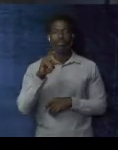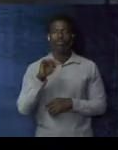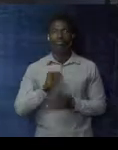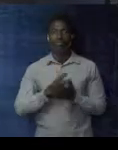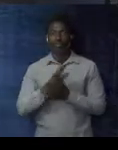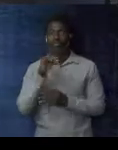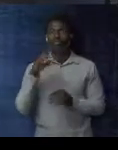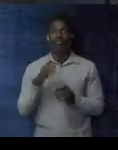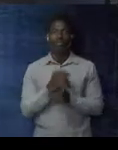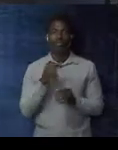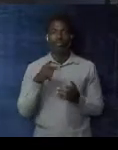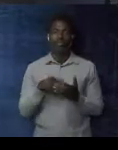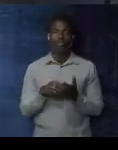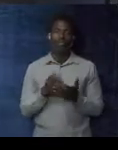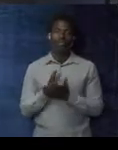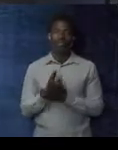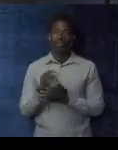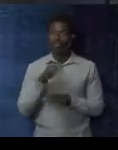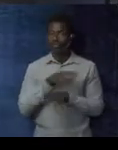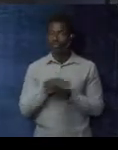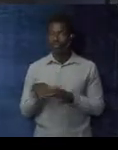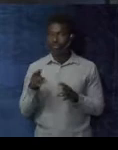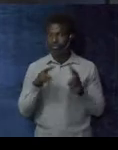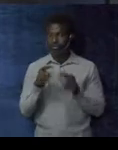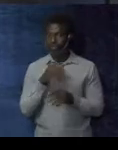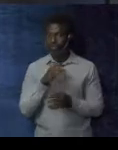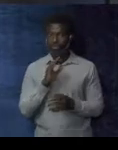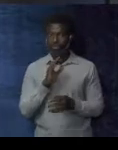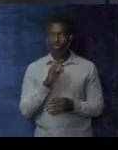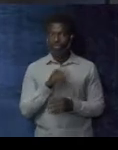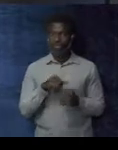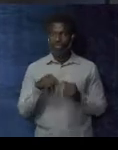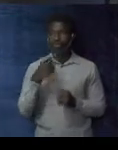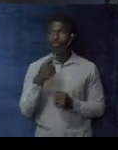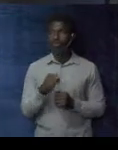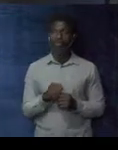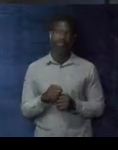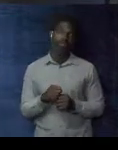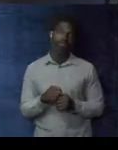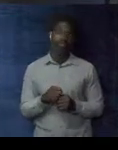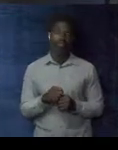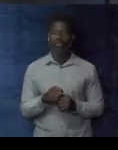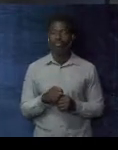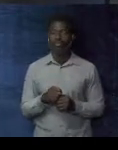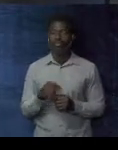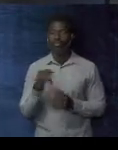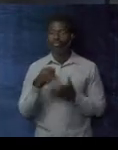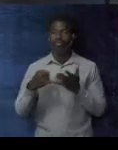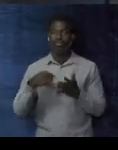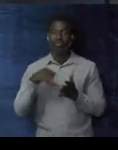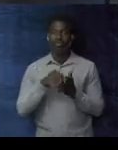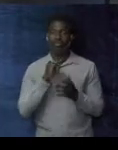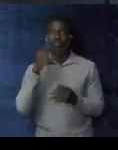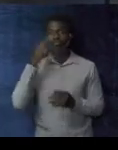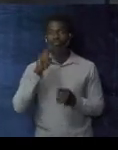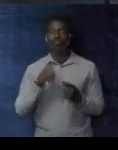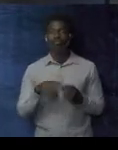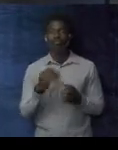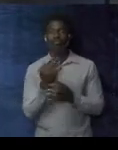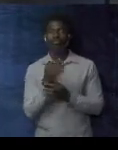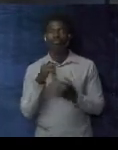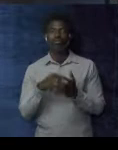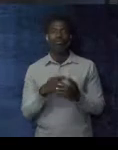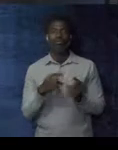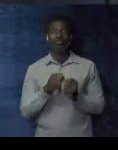I believe you got this right. Oh, don't mind these flaps that are beside. It's just for you to be able to hold everything together when you finally cut it